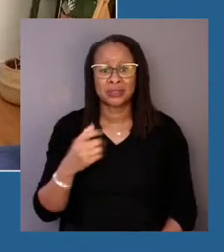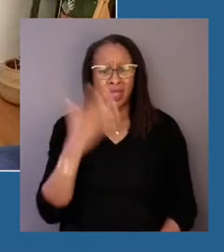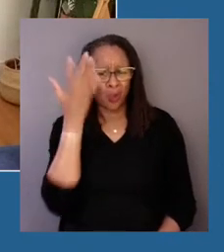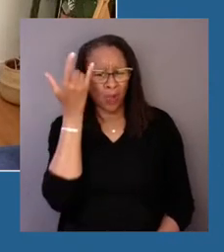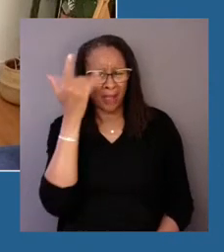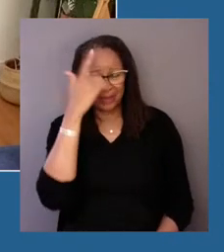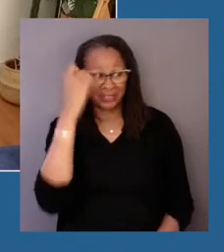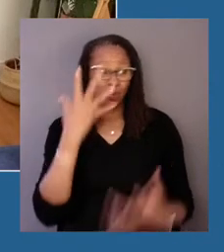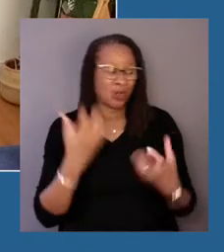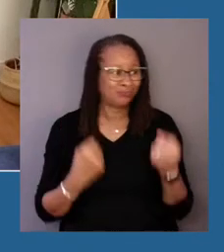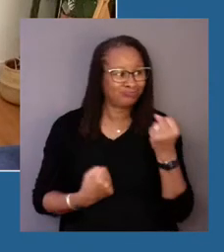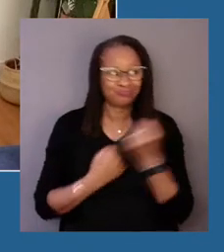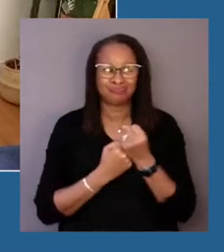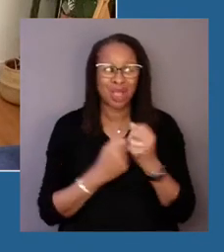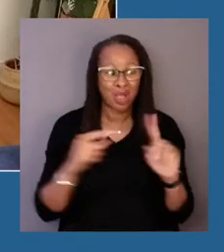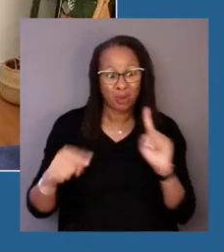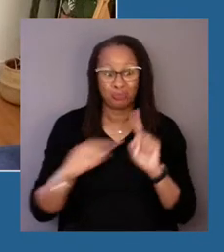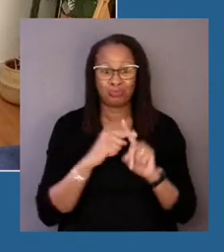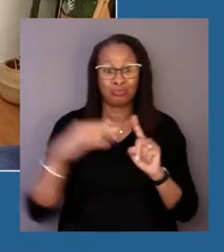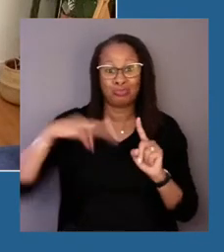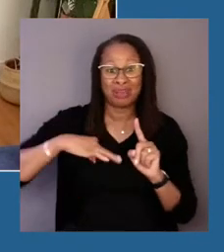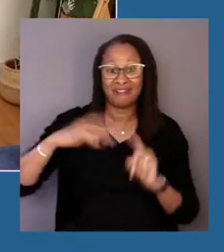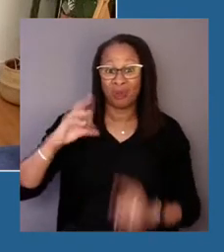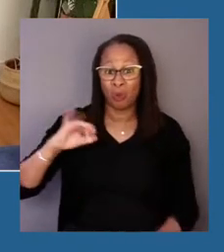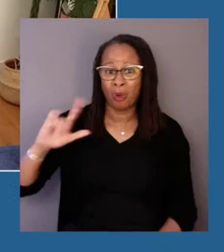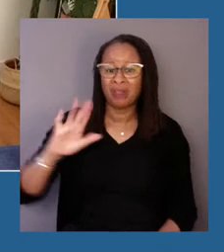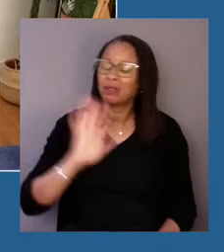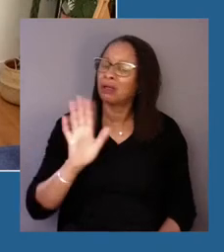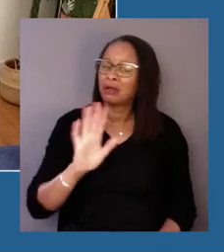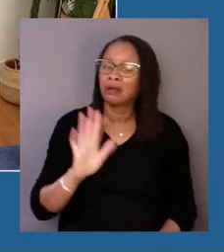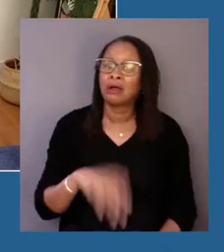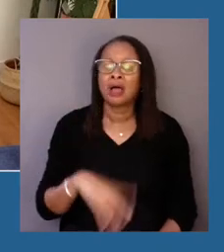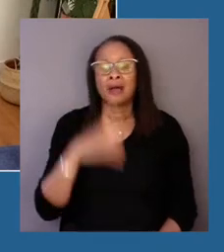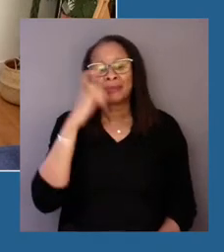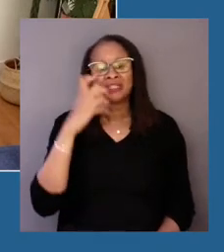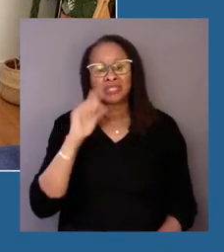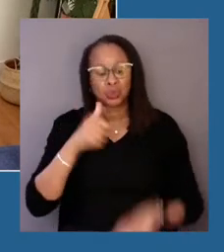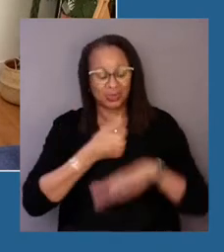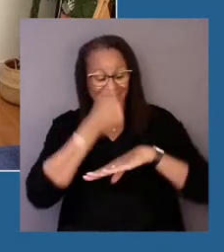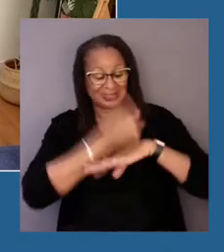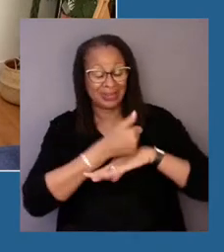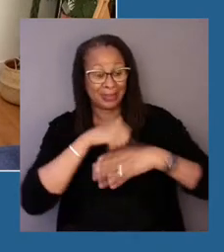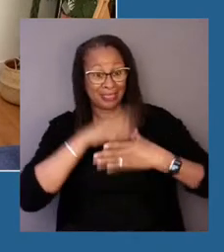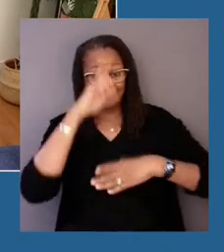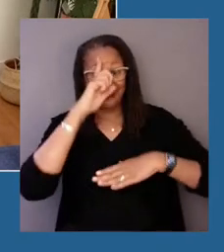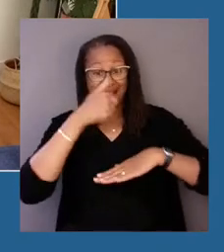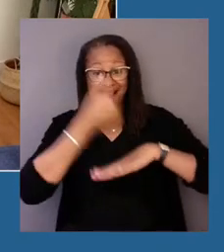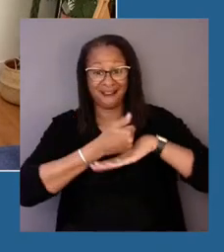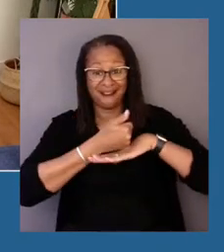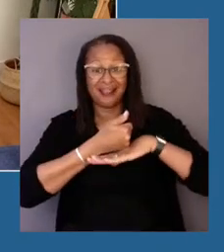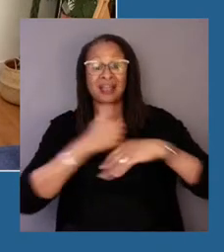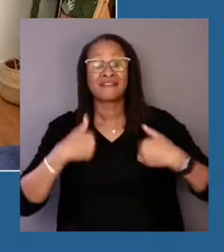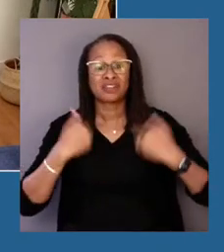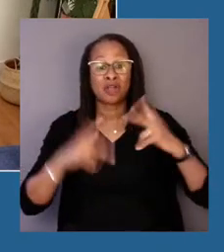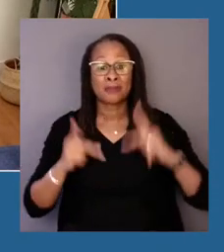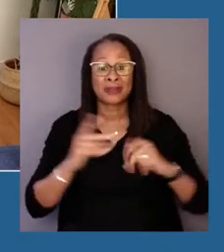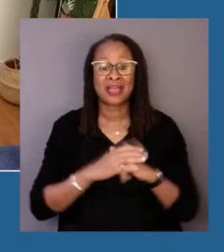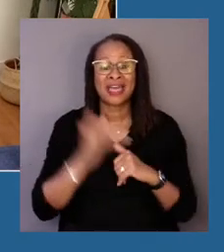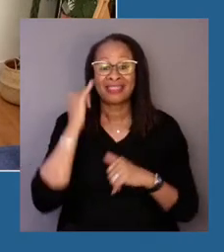know, pro oil, but because they wanted to instill in the minds of young people the